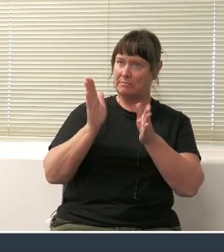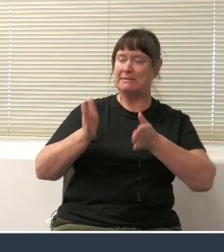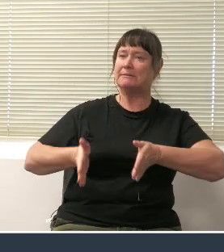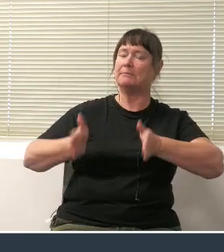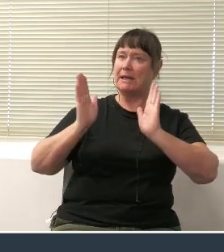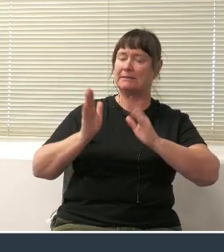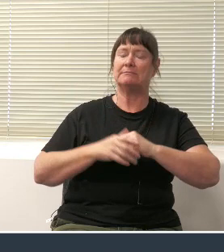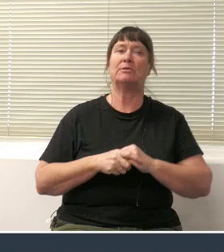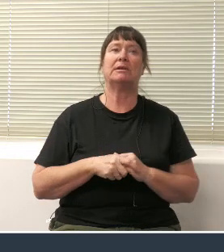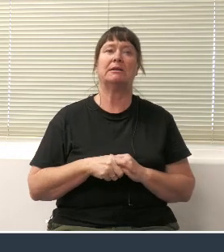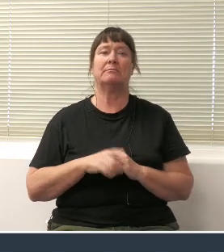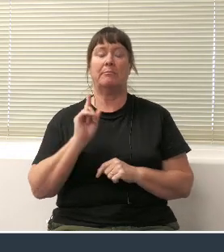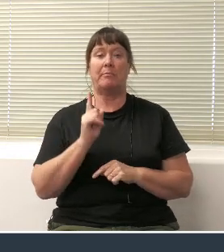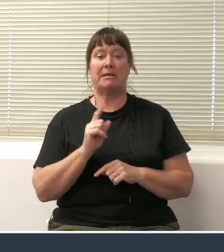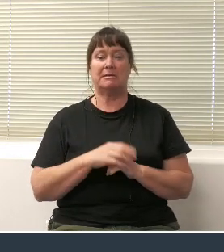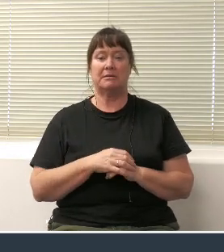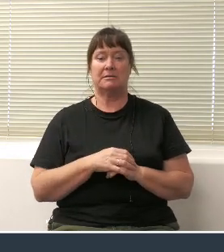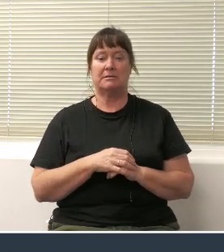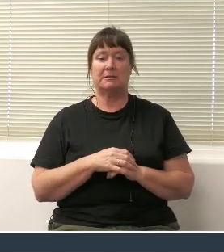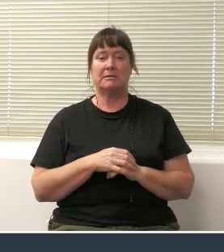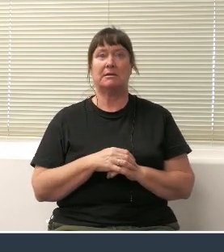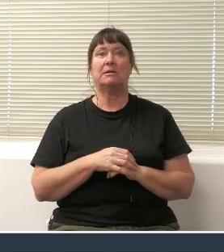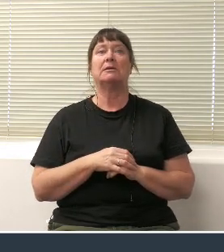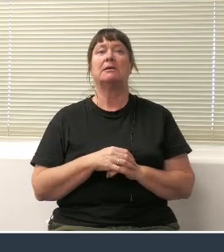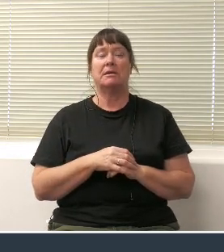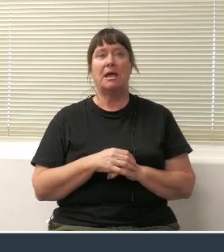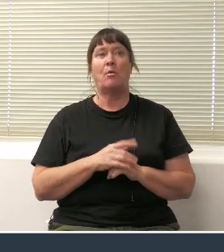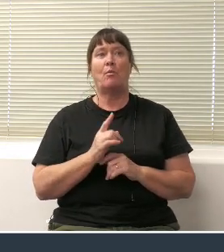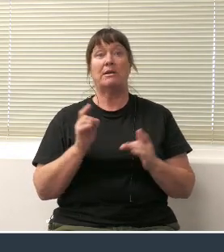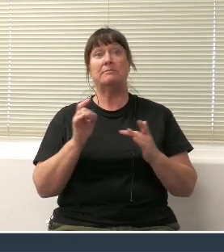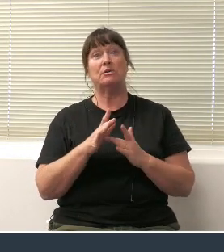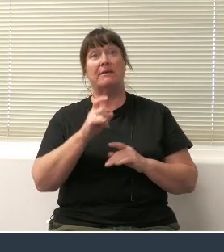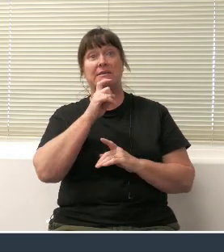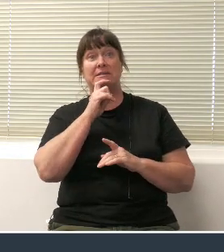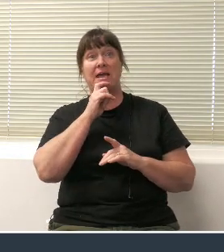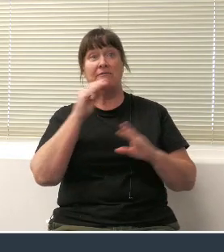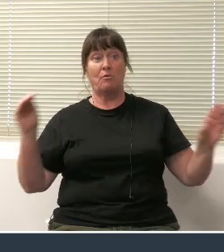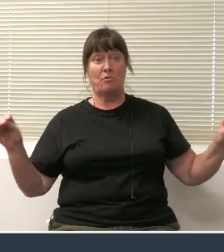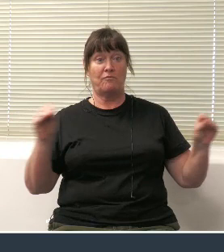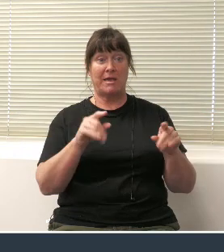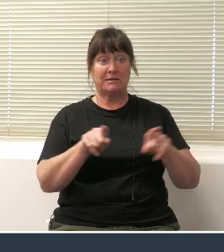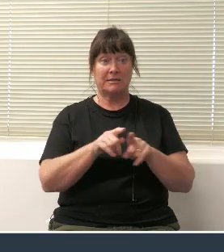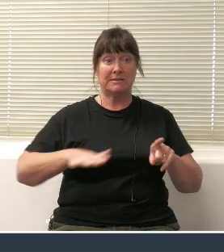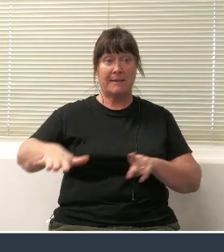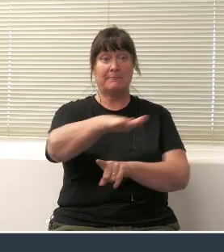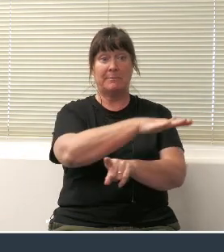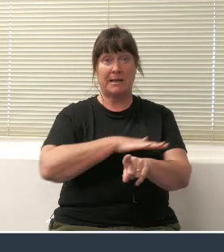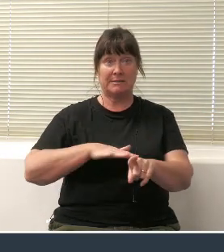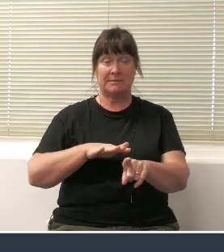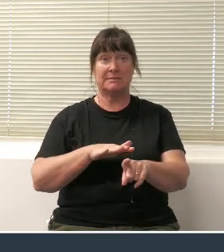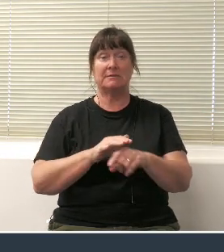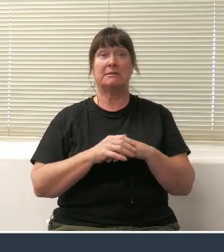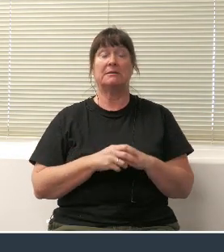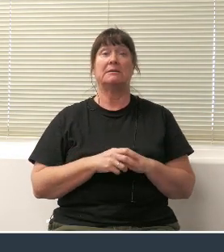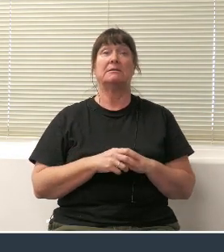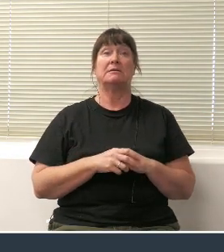also, one of the big things is bringing our staff back together. I think this is having never